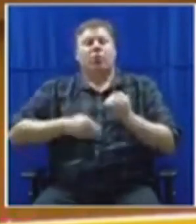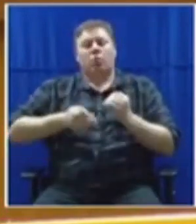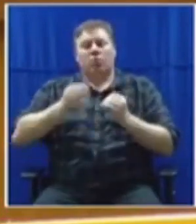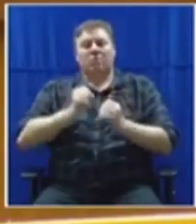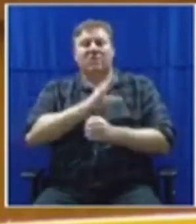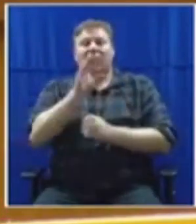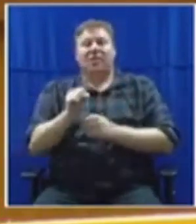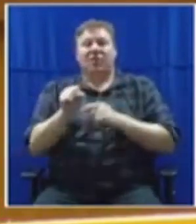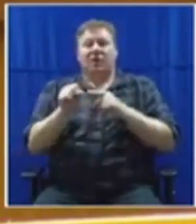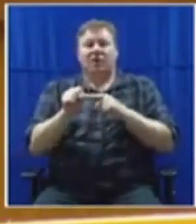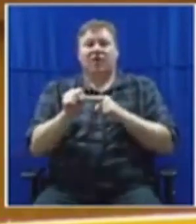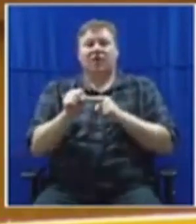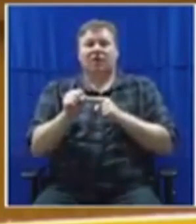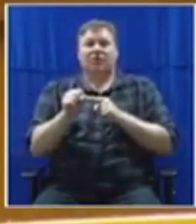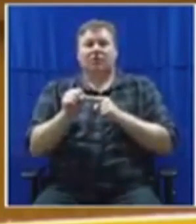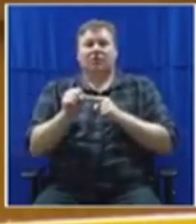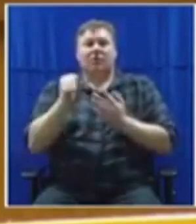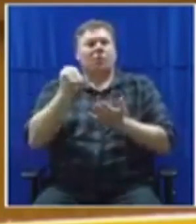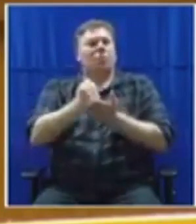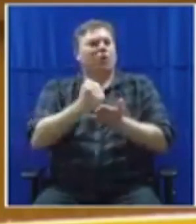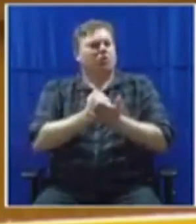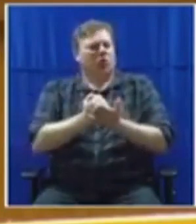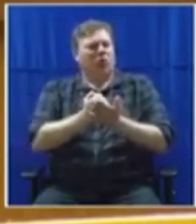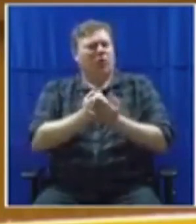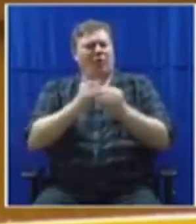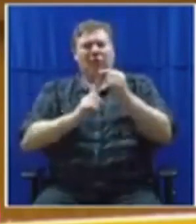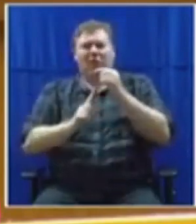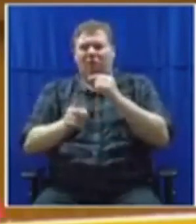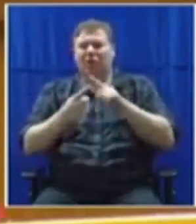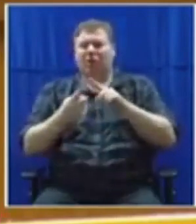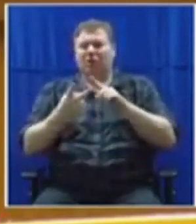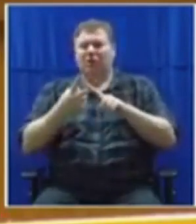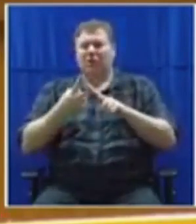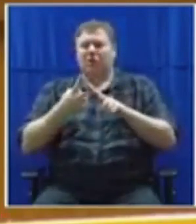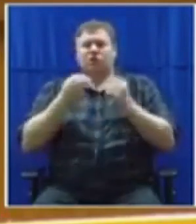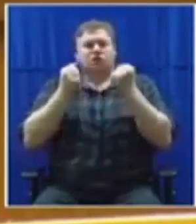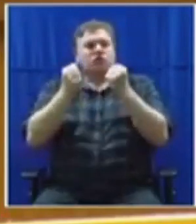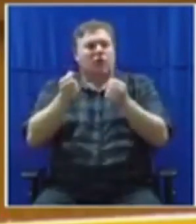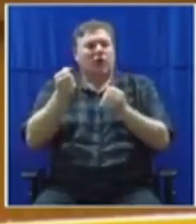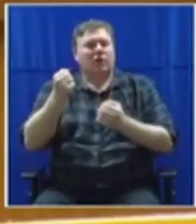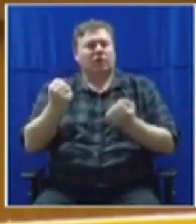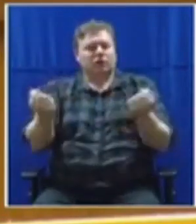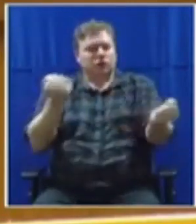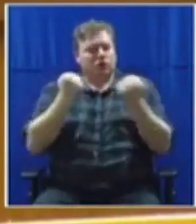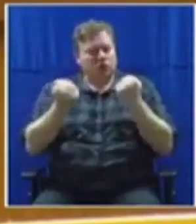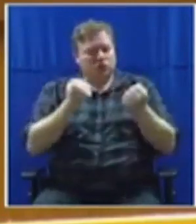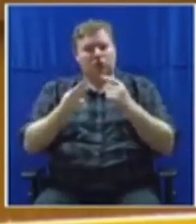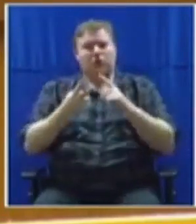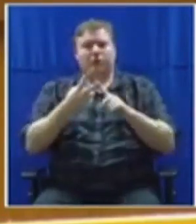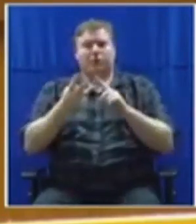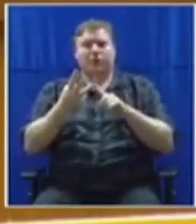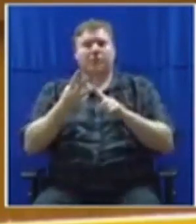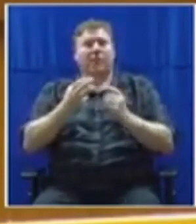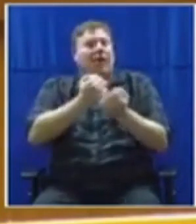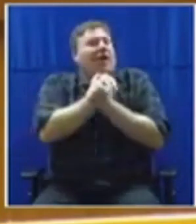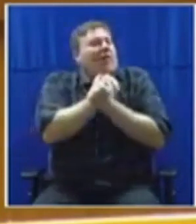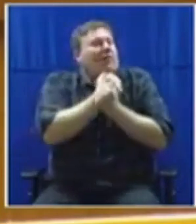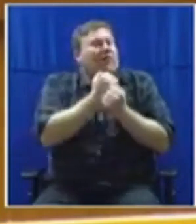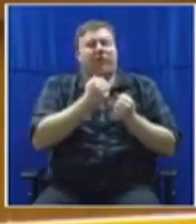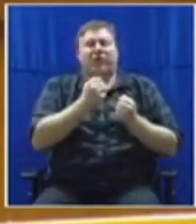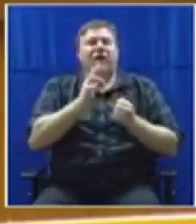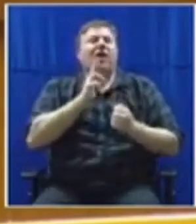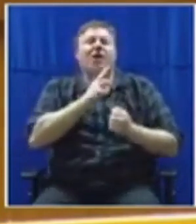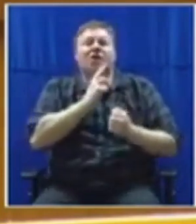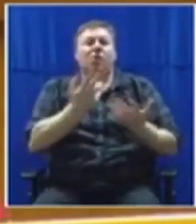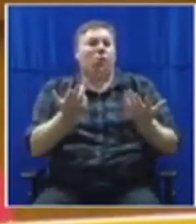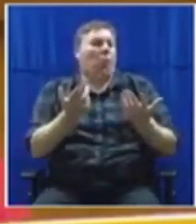a simple journey to the post office, a short drive to the gym, a visit to a beloved uncle may very well